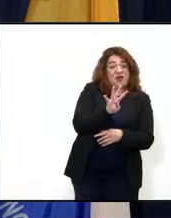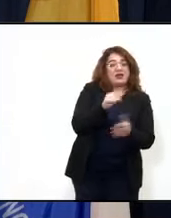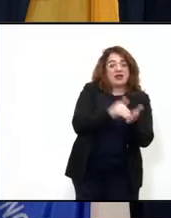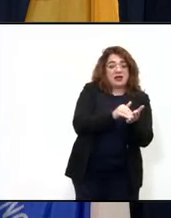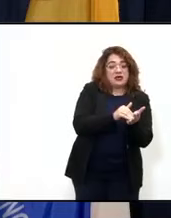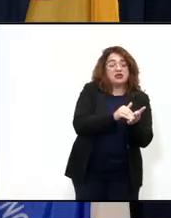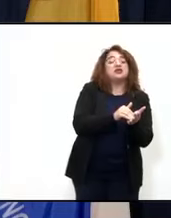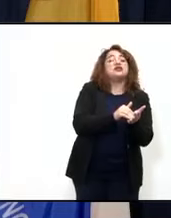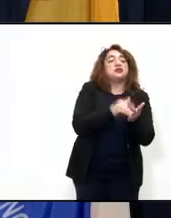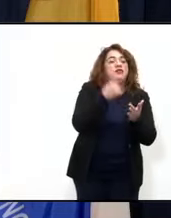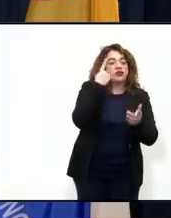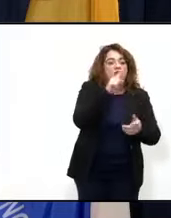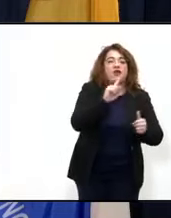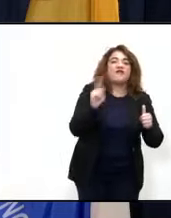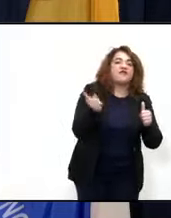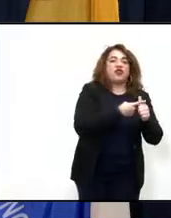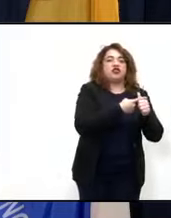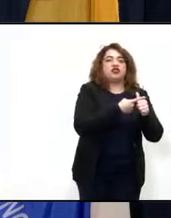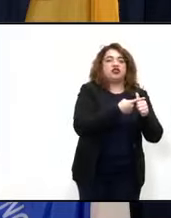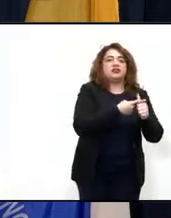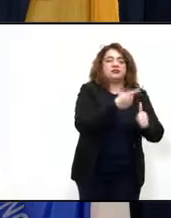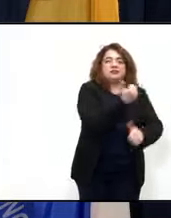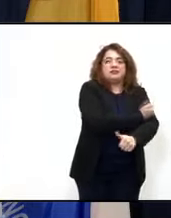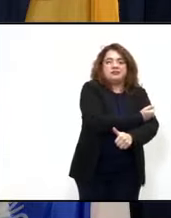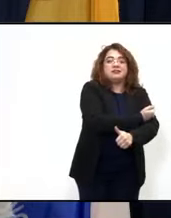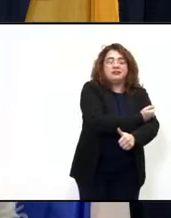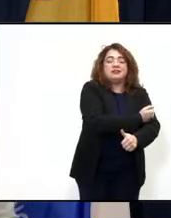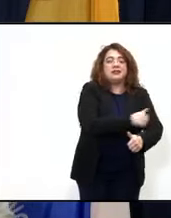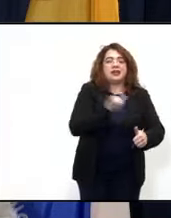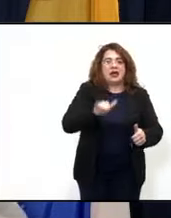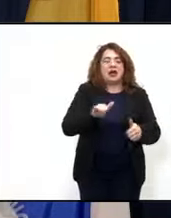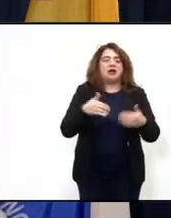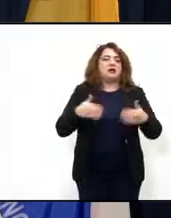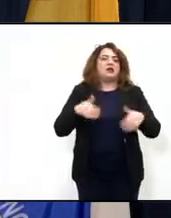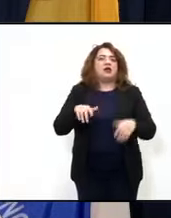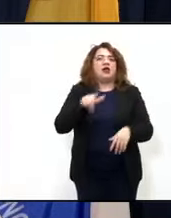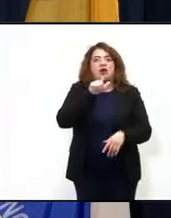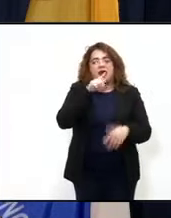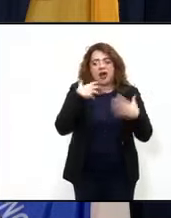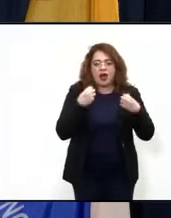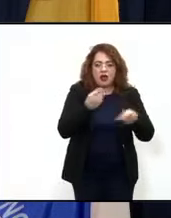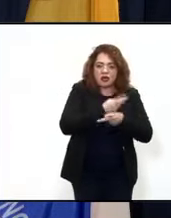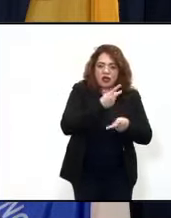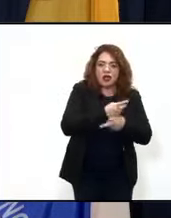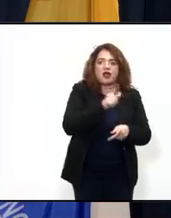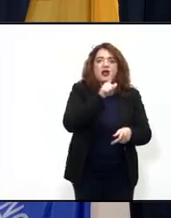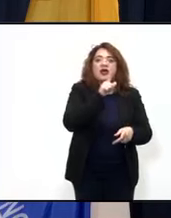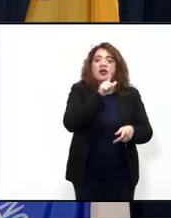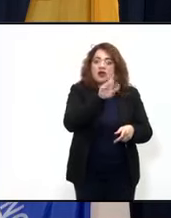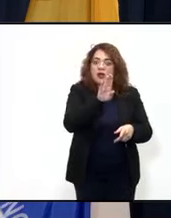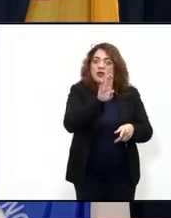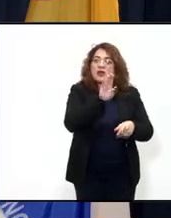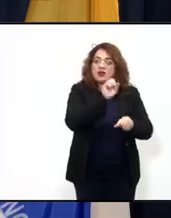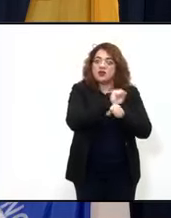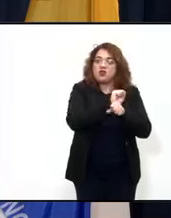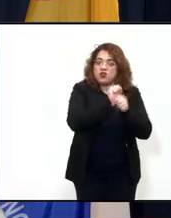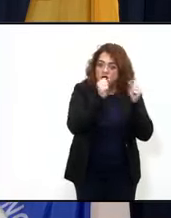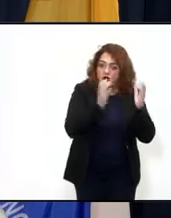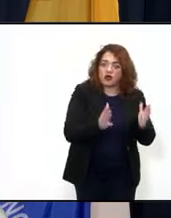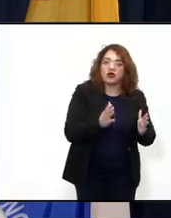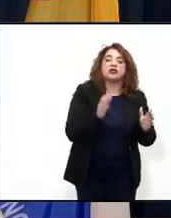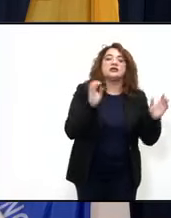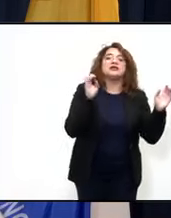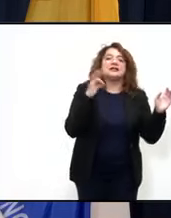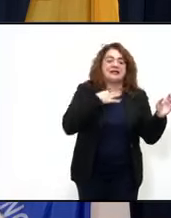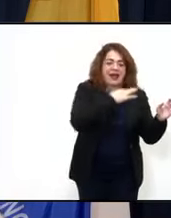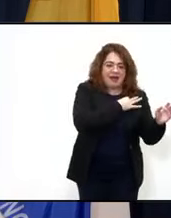doses in the city of Long Beach. And we know healthcare and long-term workers and staff, we've done our seniors, our government emergency